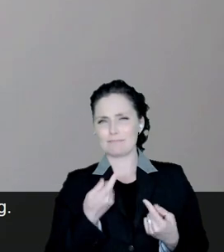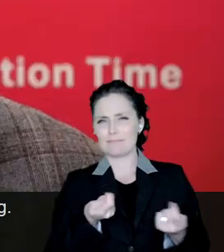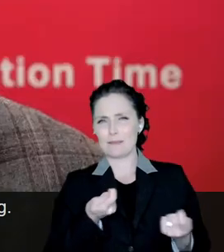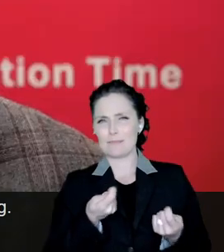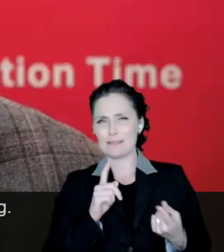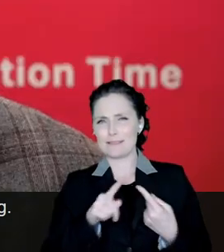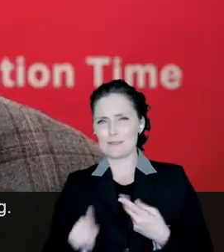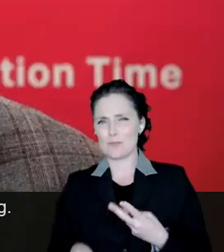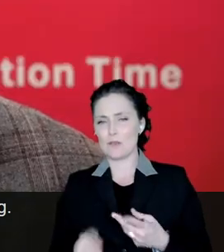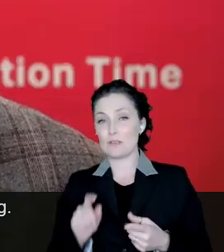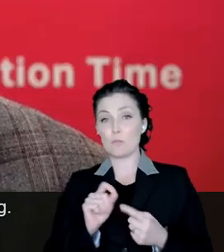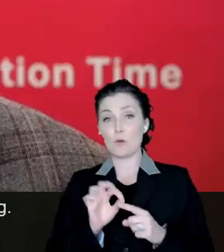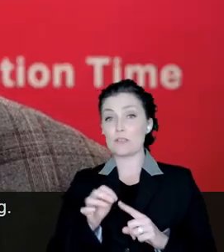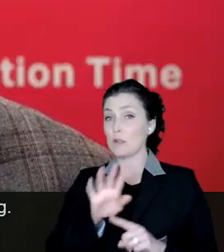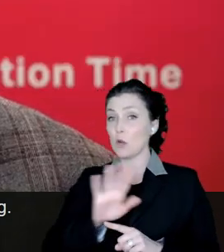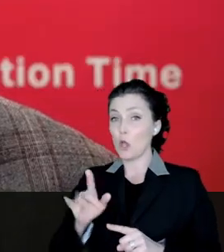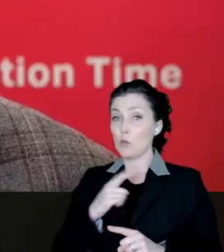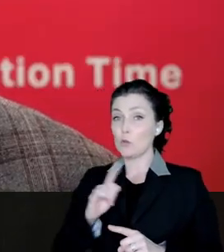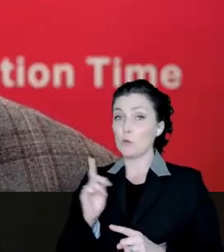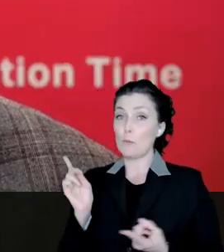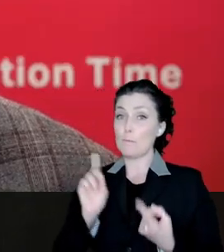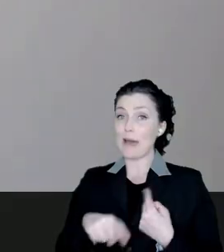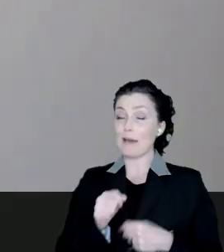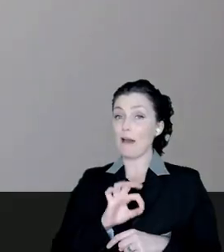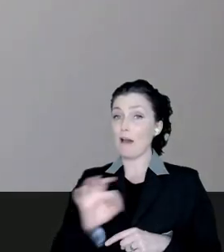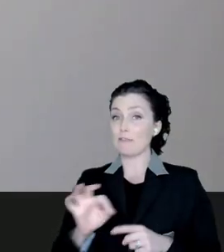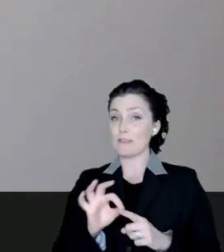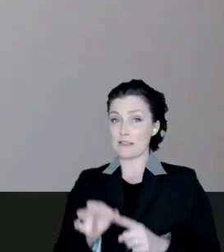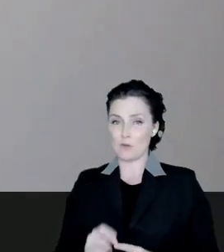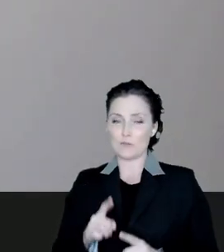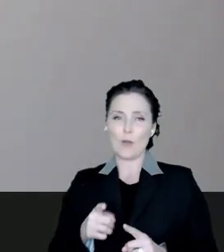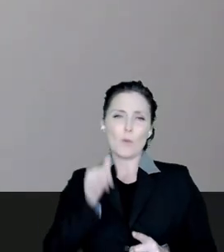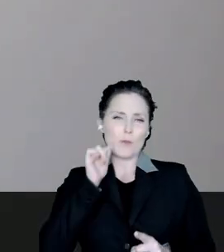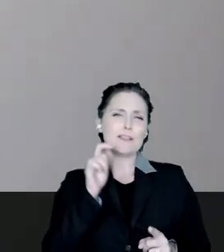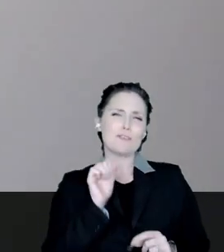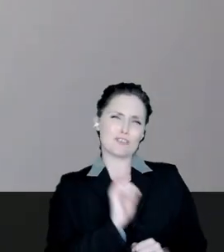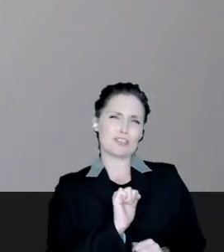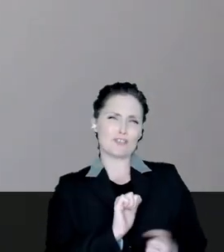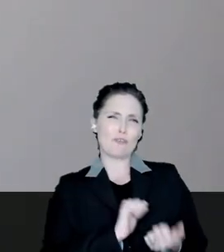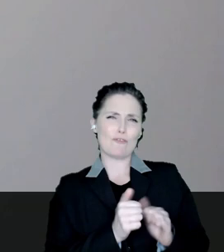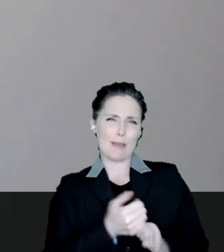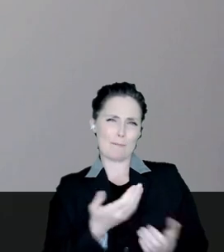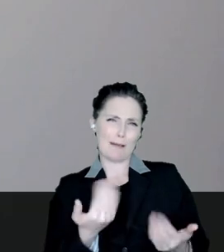No, you can come back after this question because we know she's a friend, but come on, let me. We want to hear the questions.